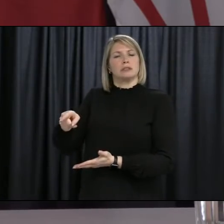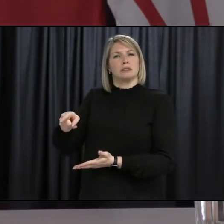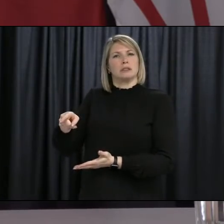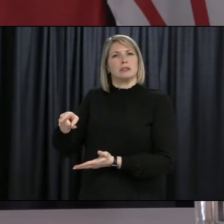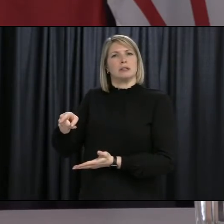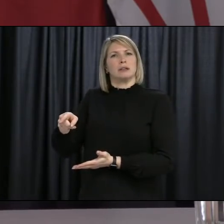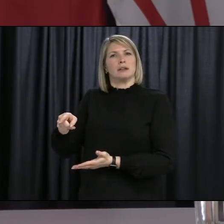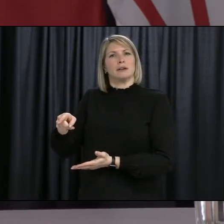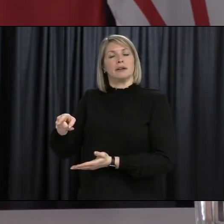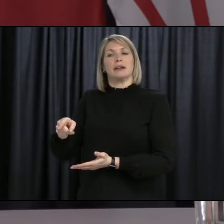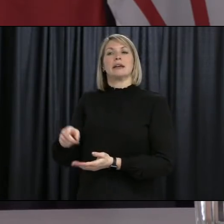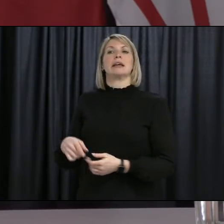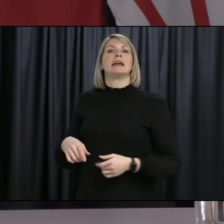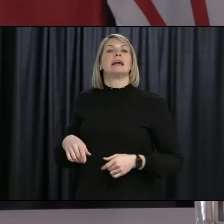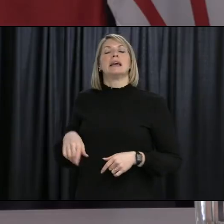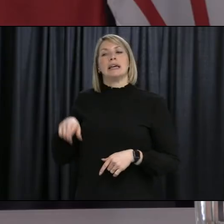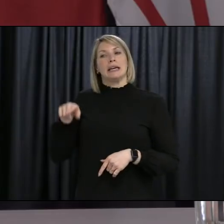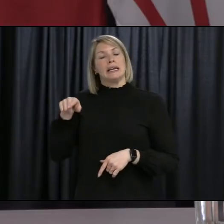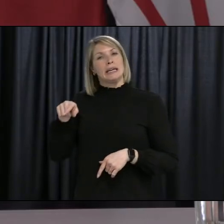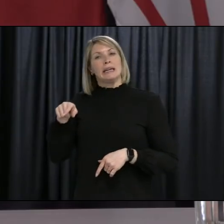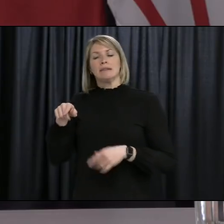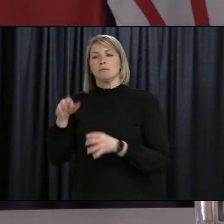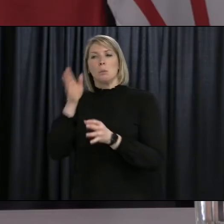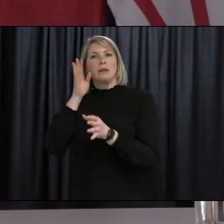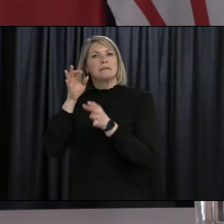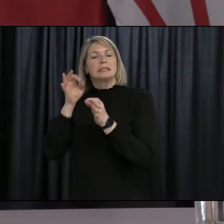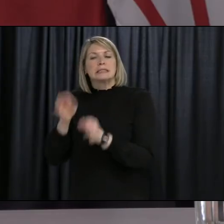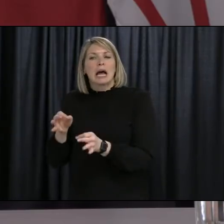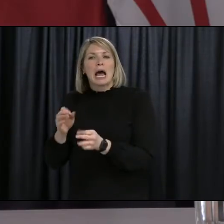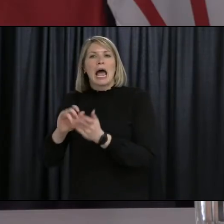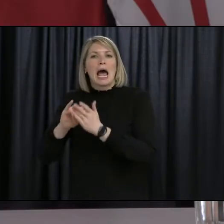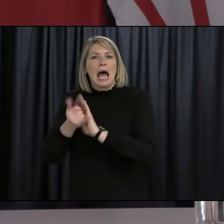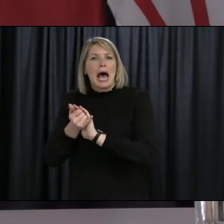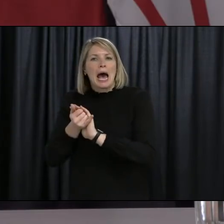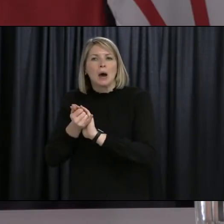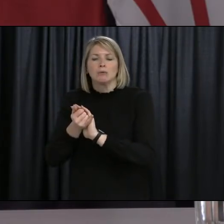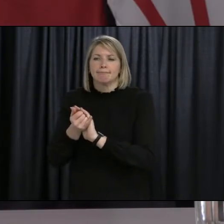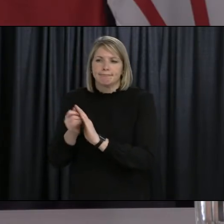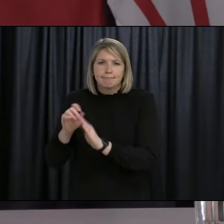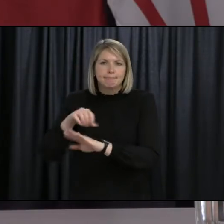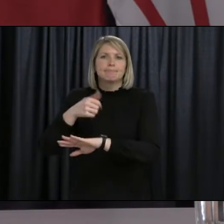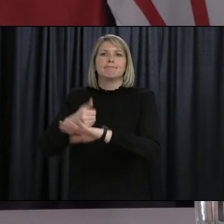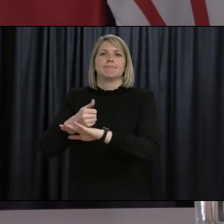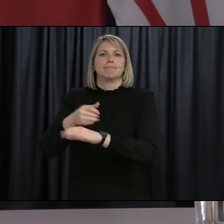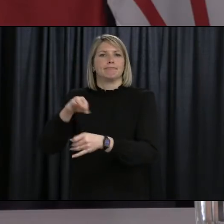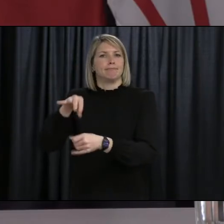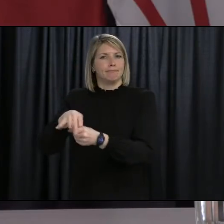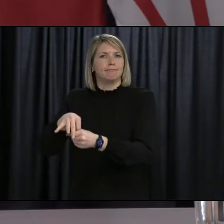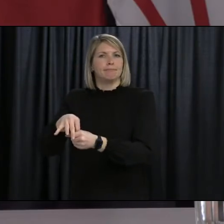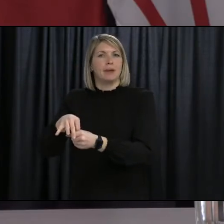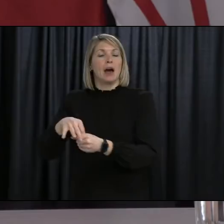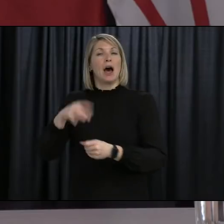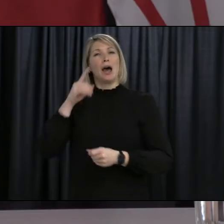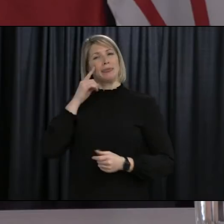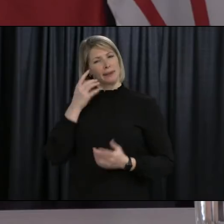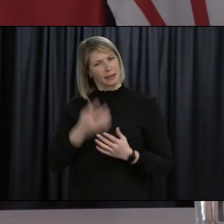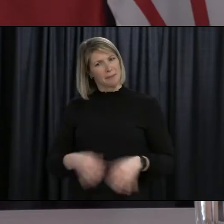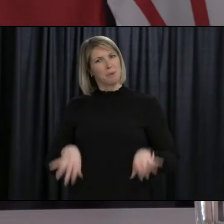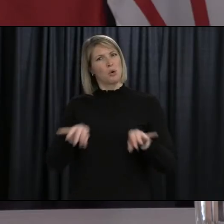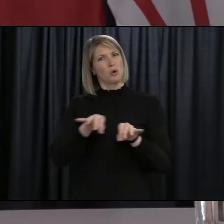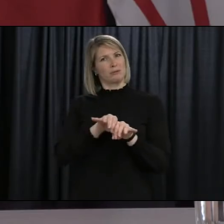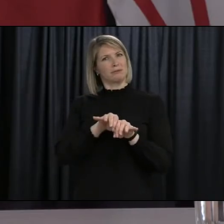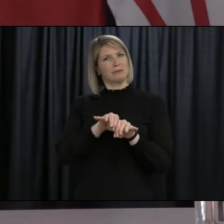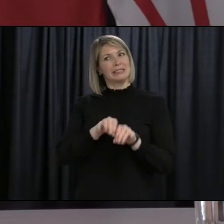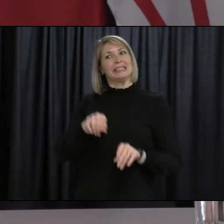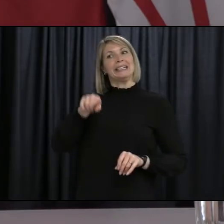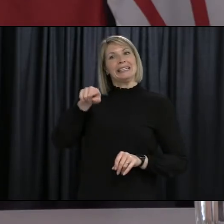dropped, it's his decision to navigate the election. And I think it's prudent and responsible and democratic for him to be the one